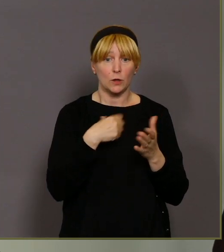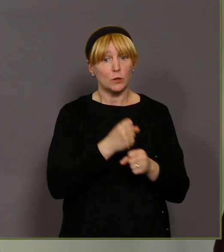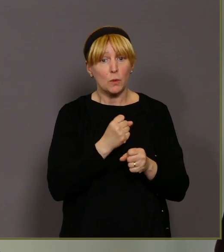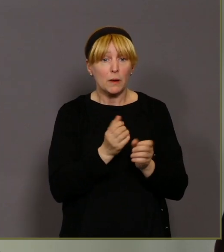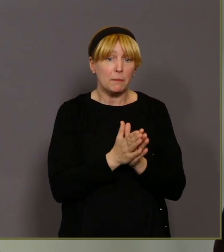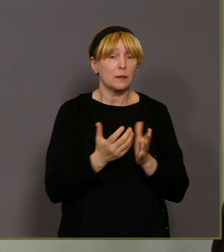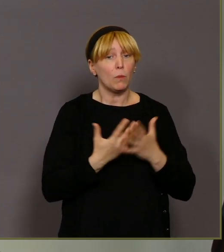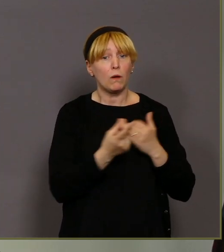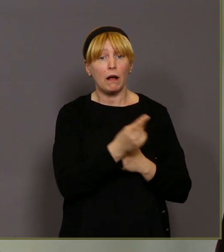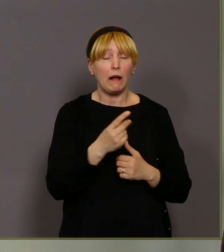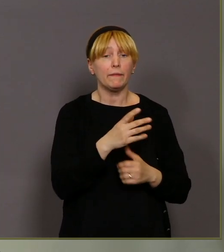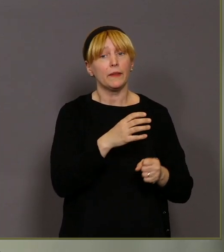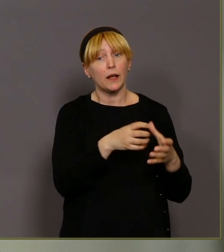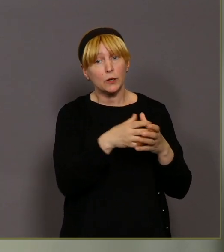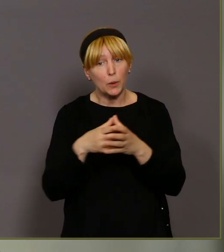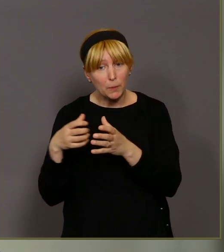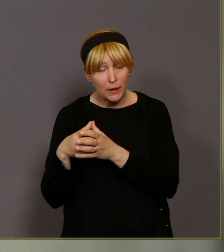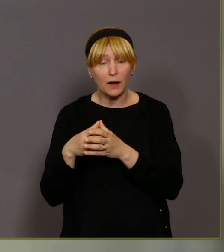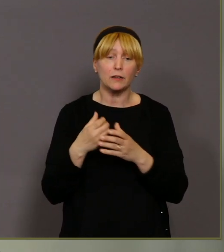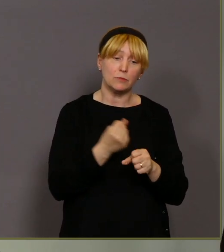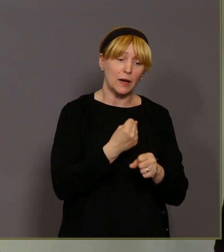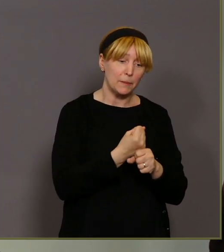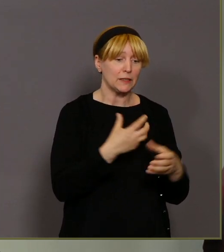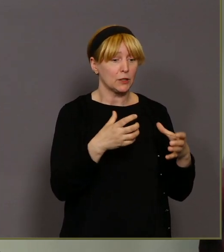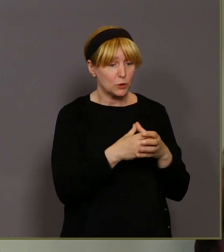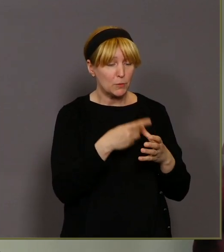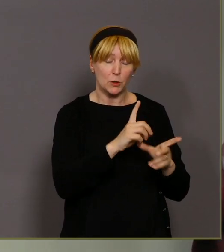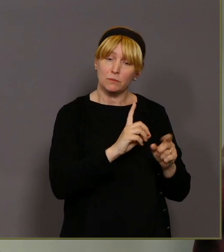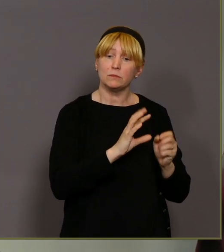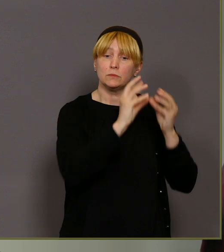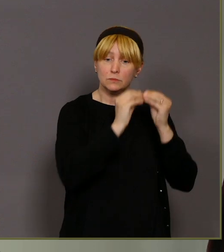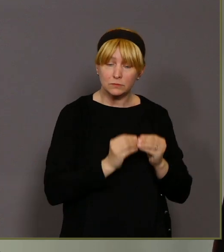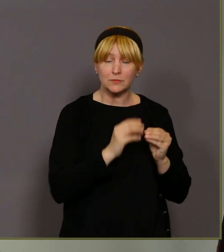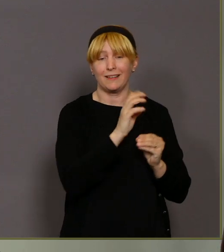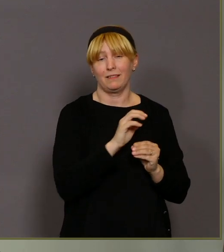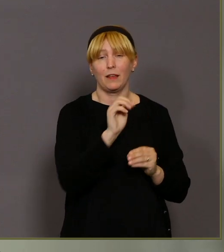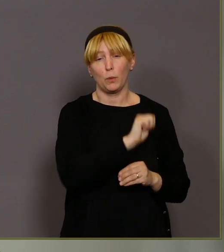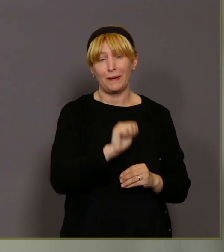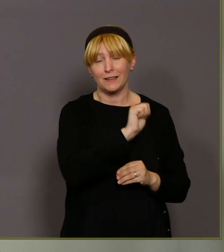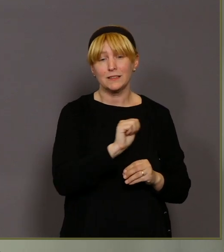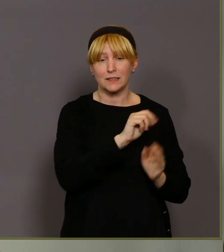work with the joint working group that develops the European norm